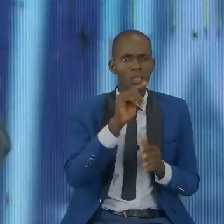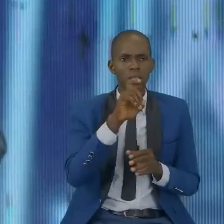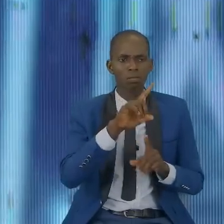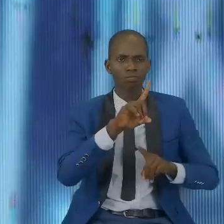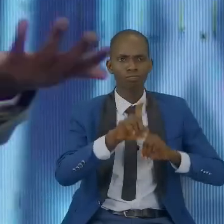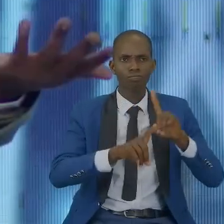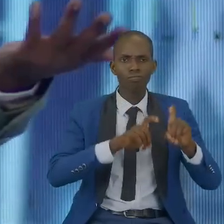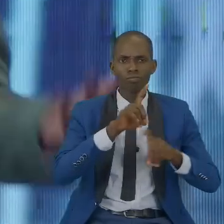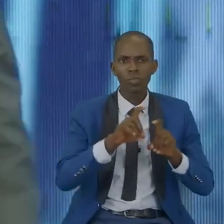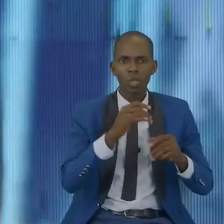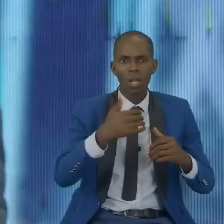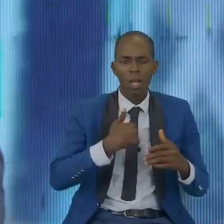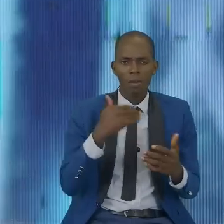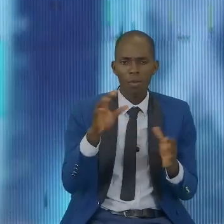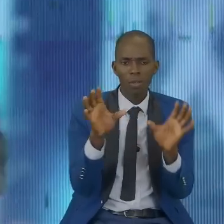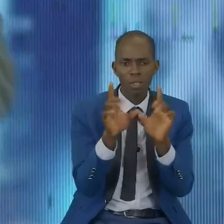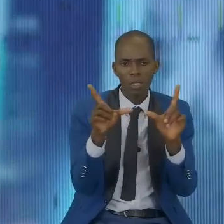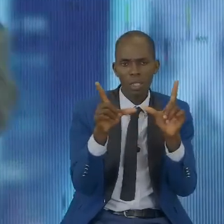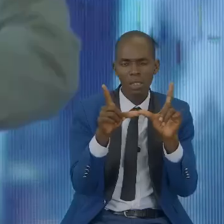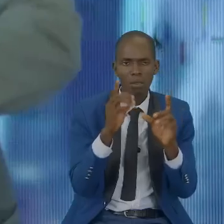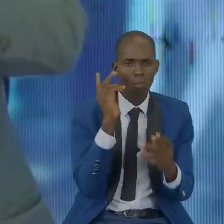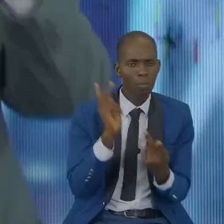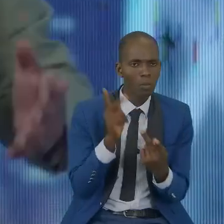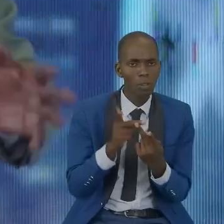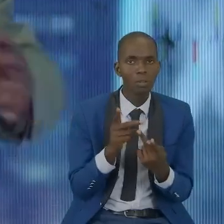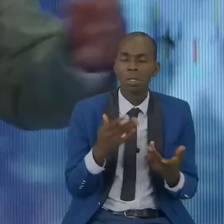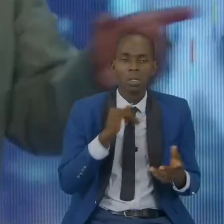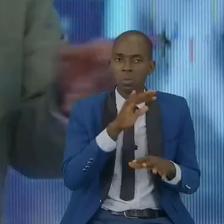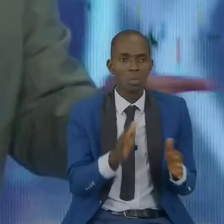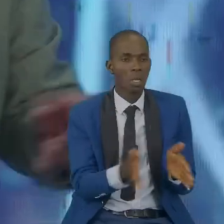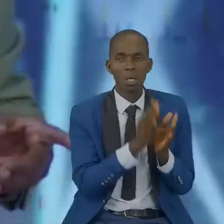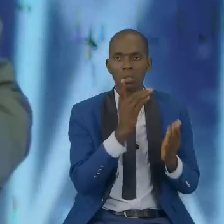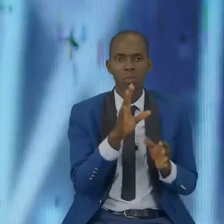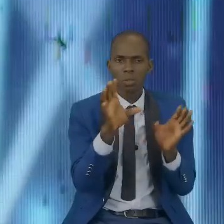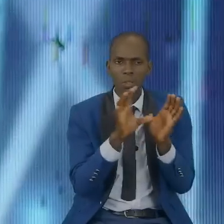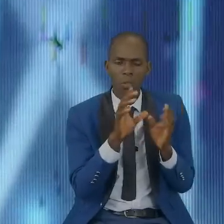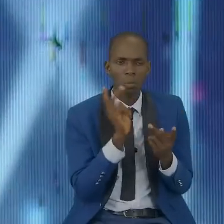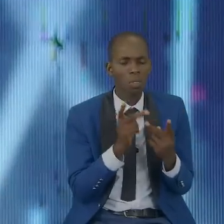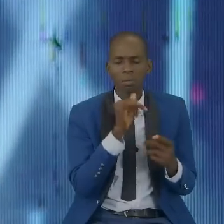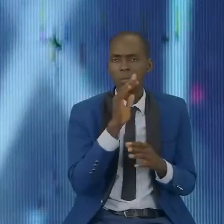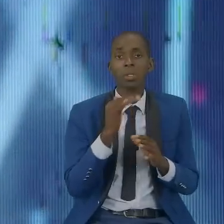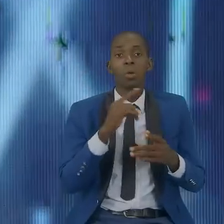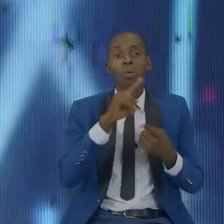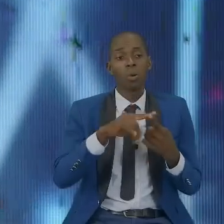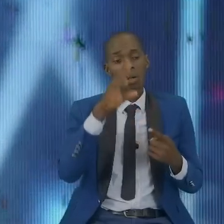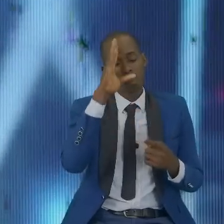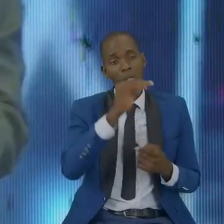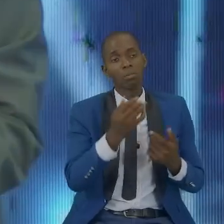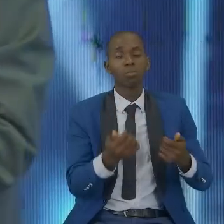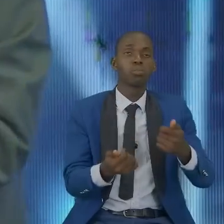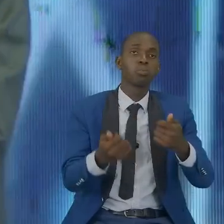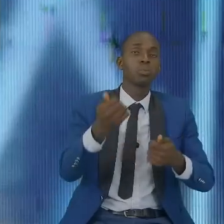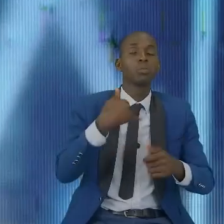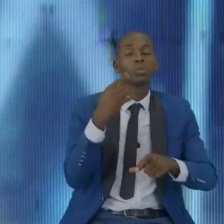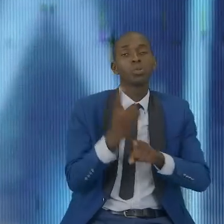license last? No, I just have faith. And then while he's driving, I'm not looking here and there. I'm even reading newspapers.